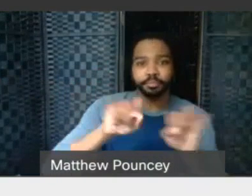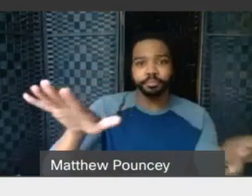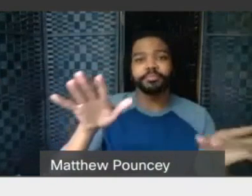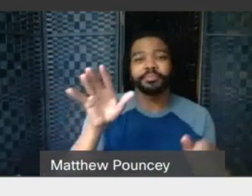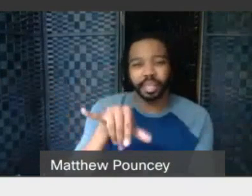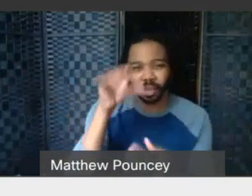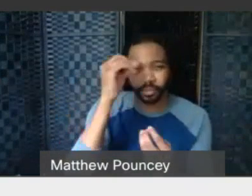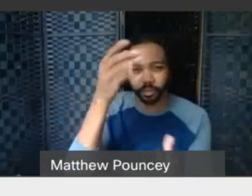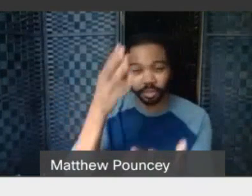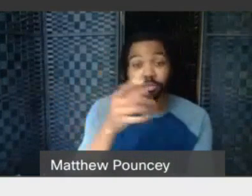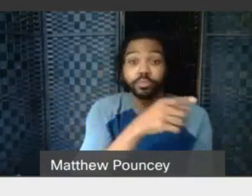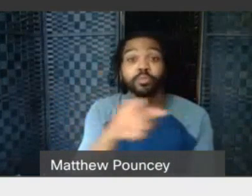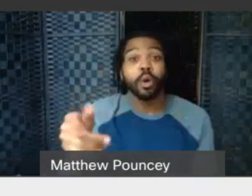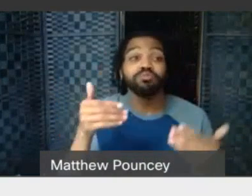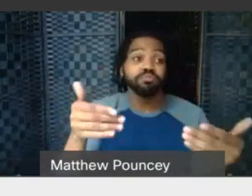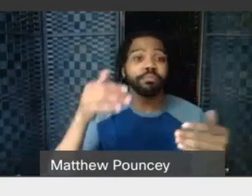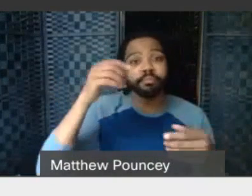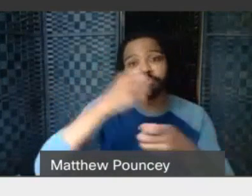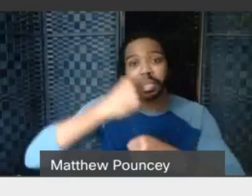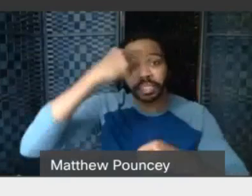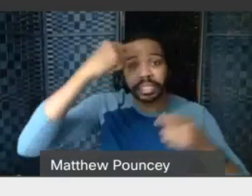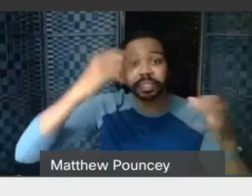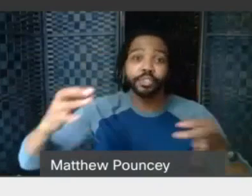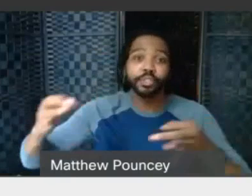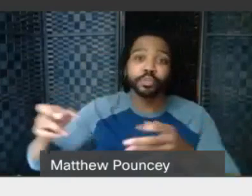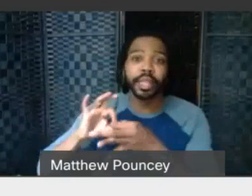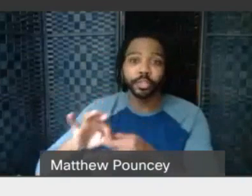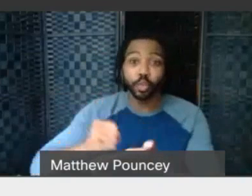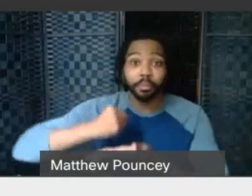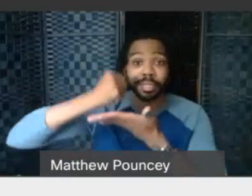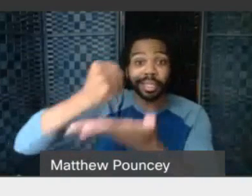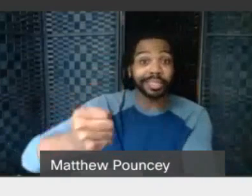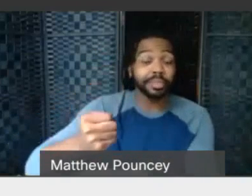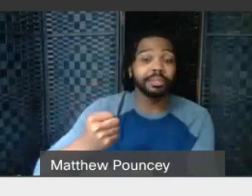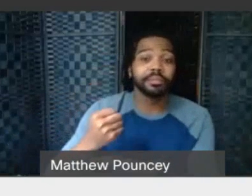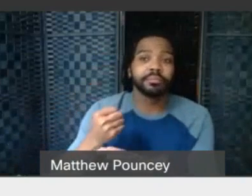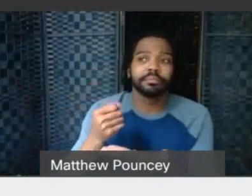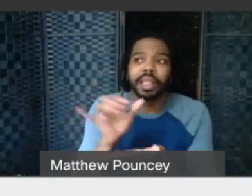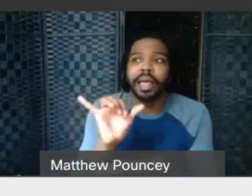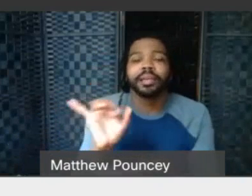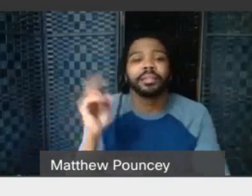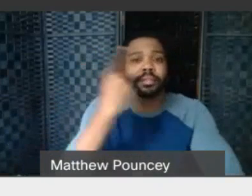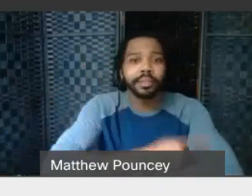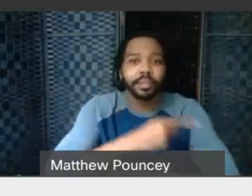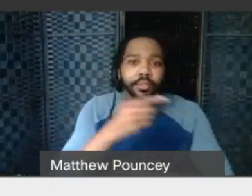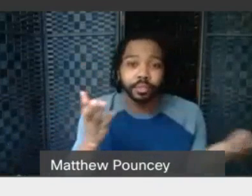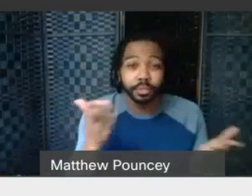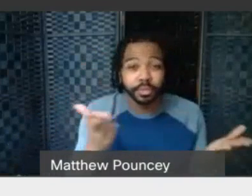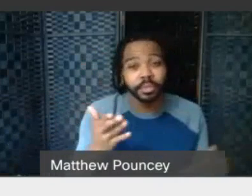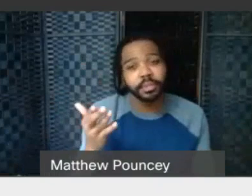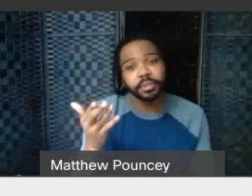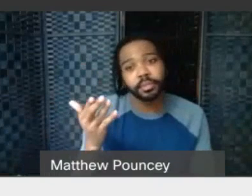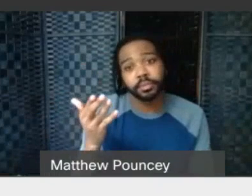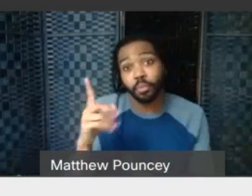are making decisions regarding placement, to the extent regarding like day services that they wish to